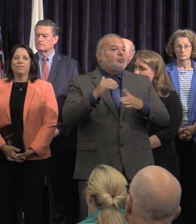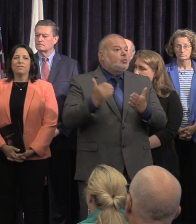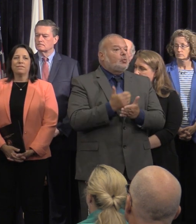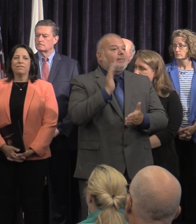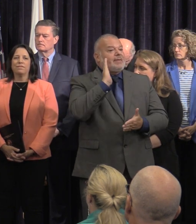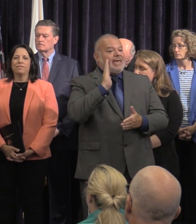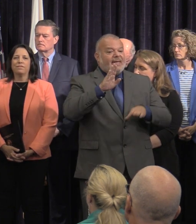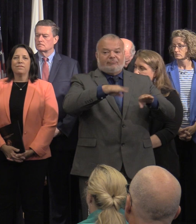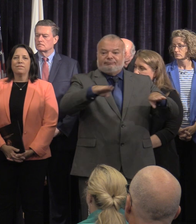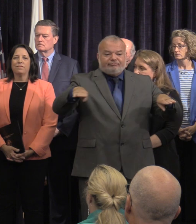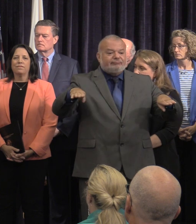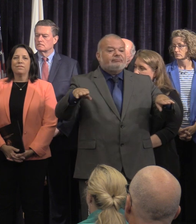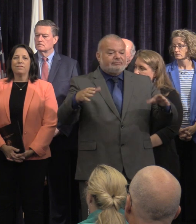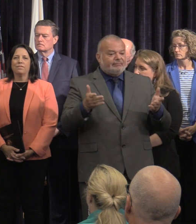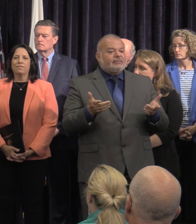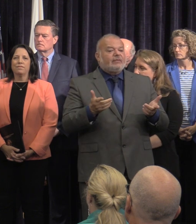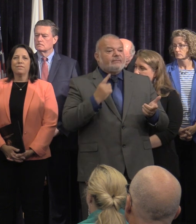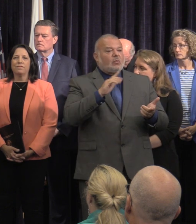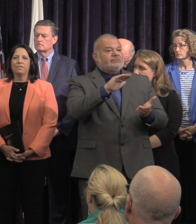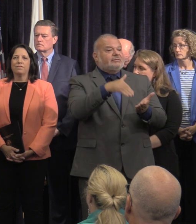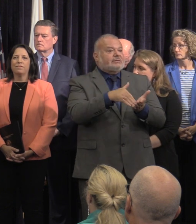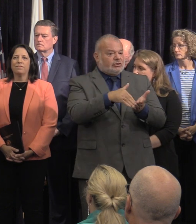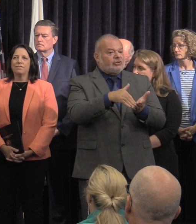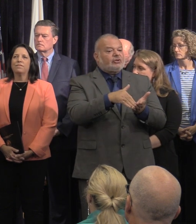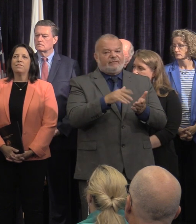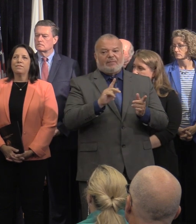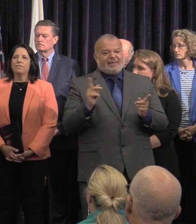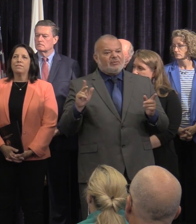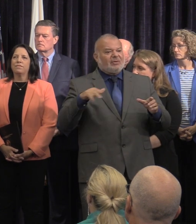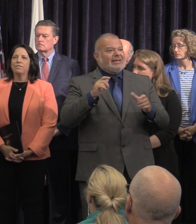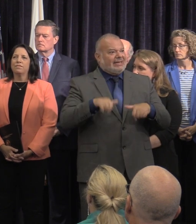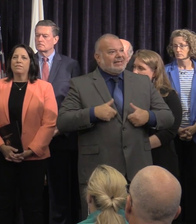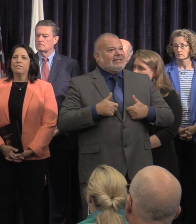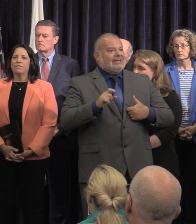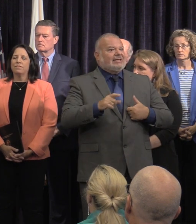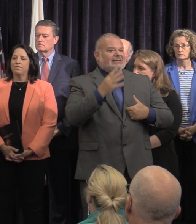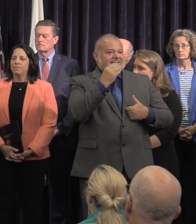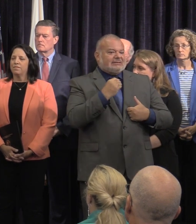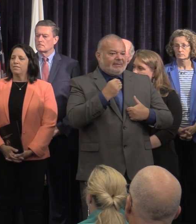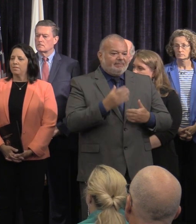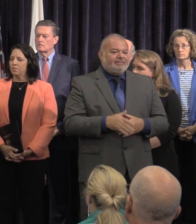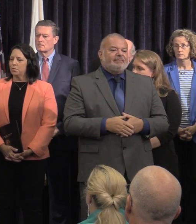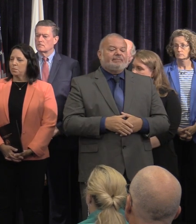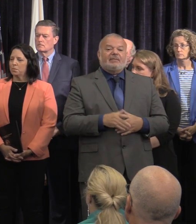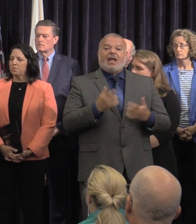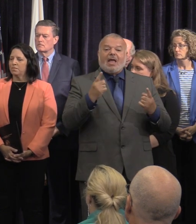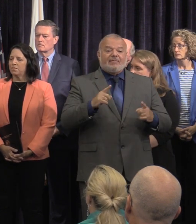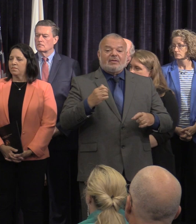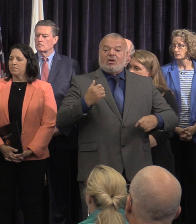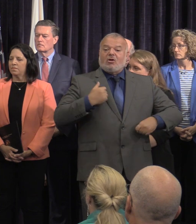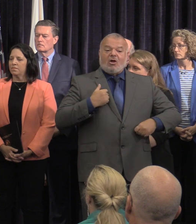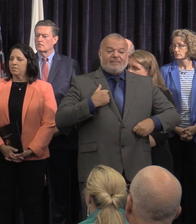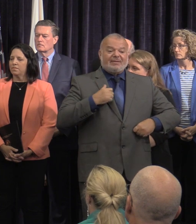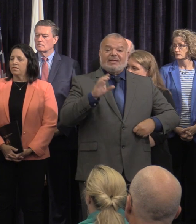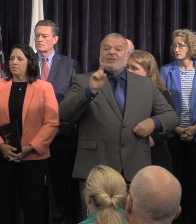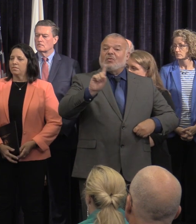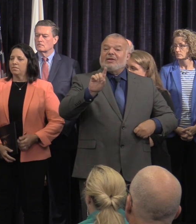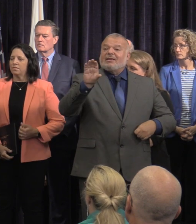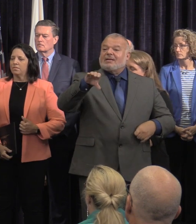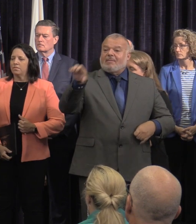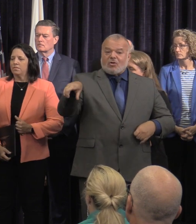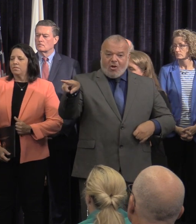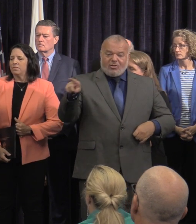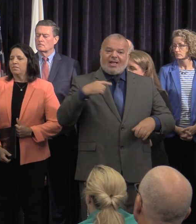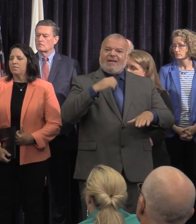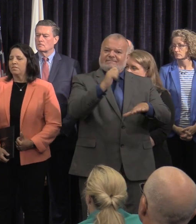centers in Alston and Quincy, new shelter sites at Joint Base Cape Cod, where we recently activated 50 National